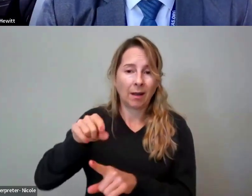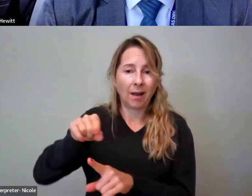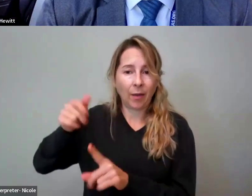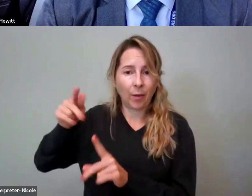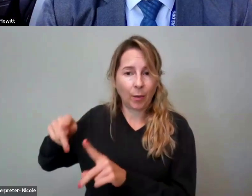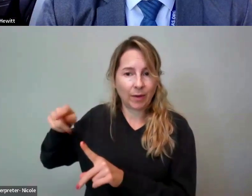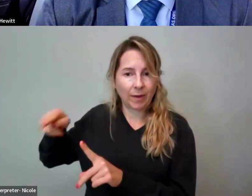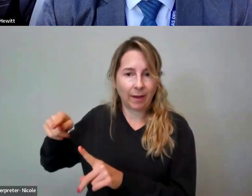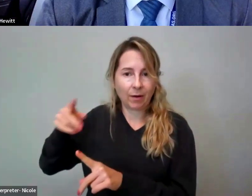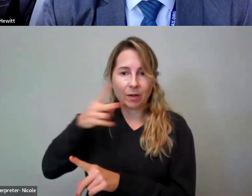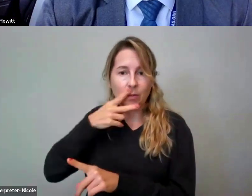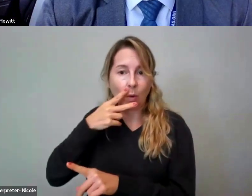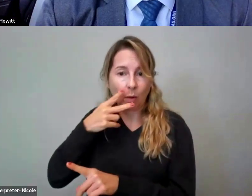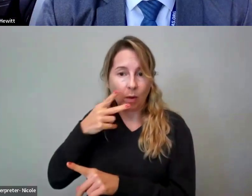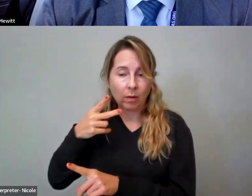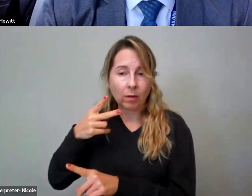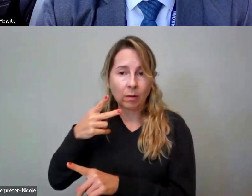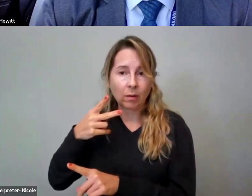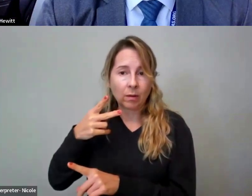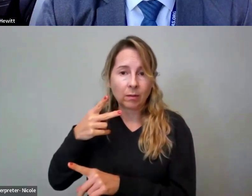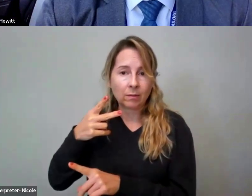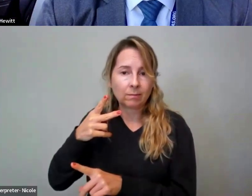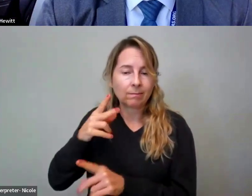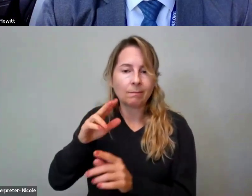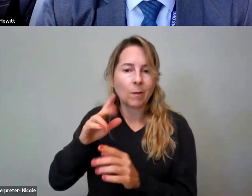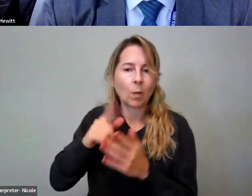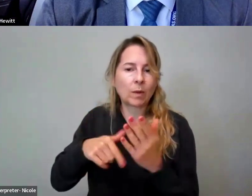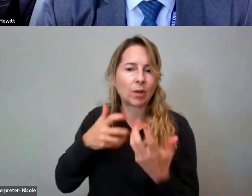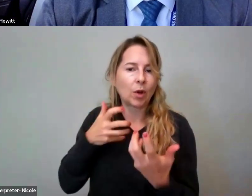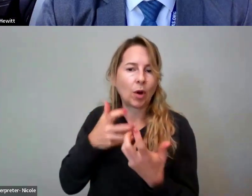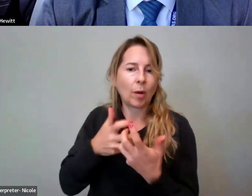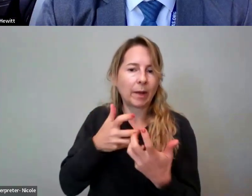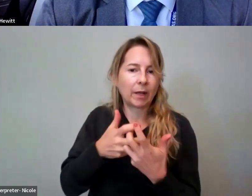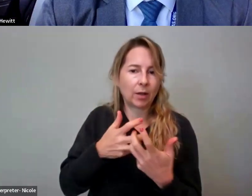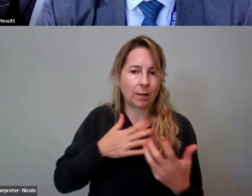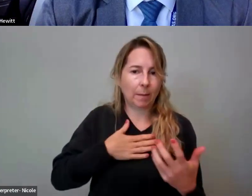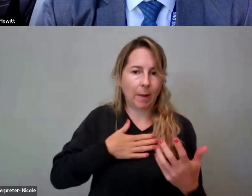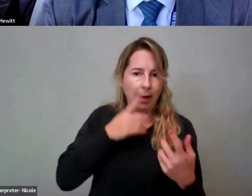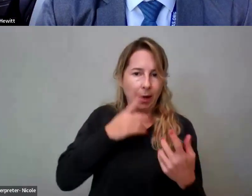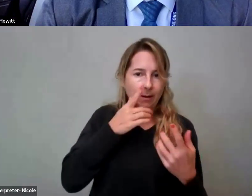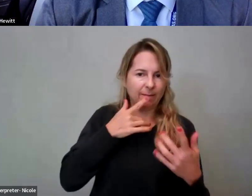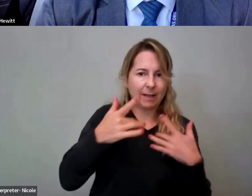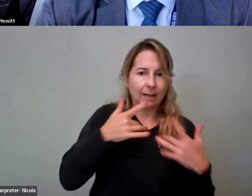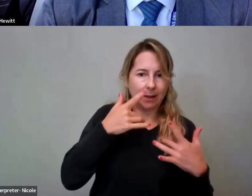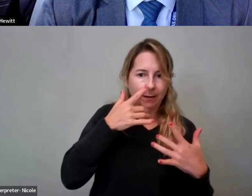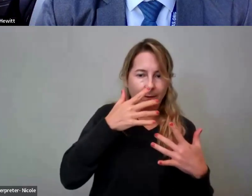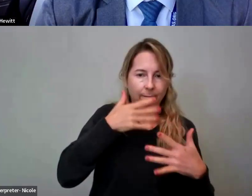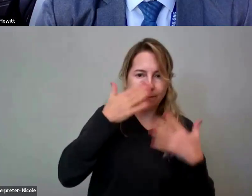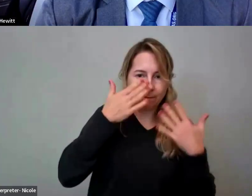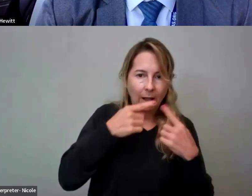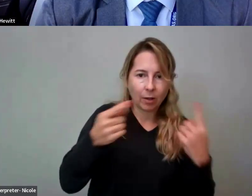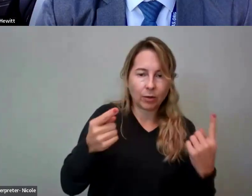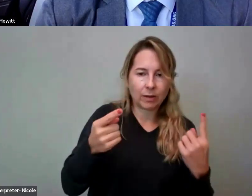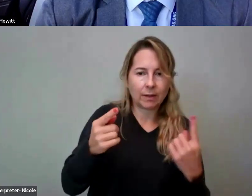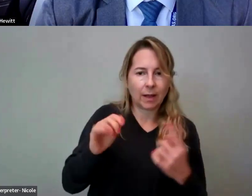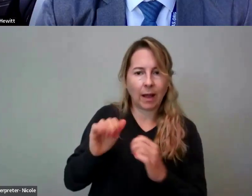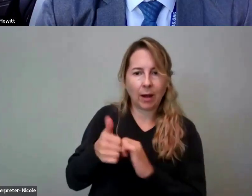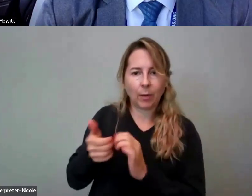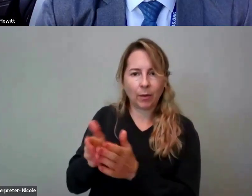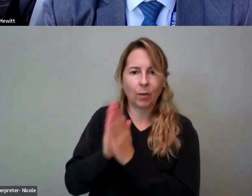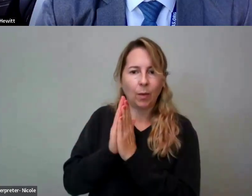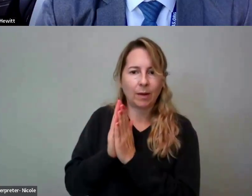of accommodation can the tenant that who has the chemical sensitivity request from the landlord?